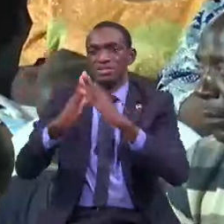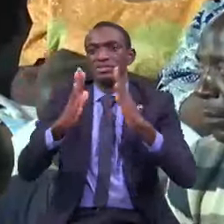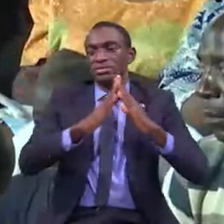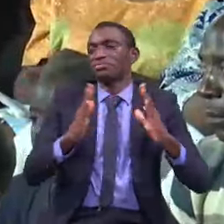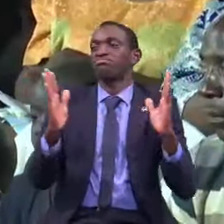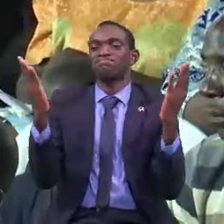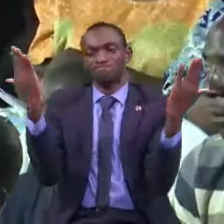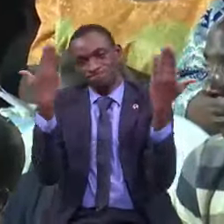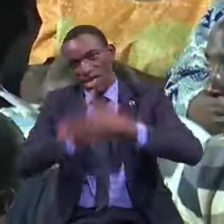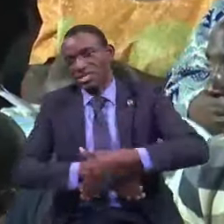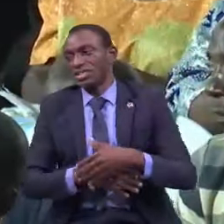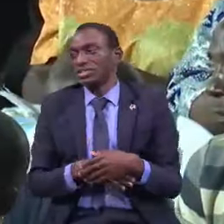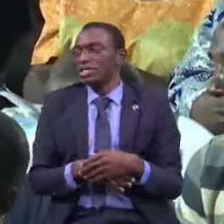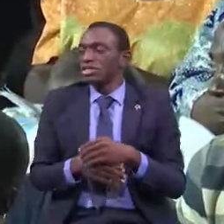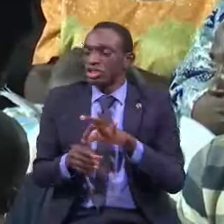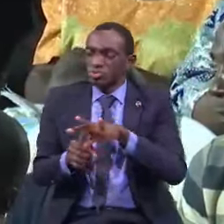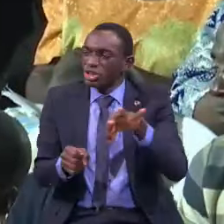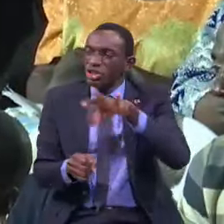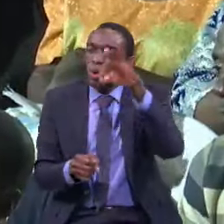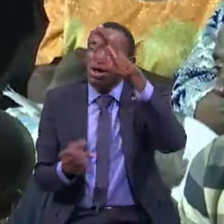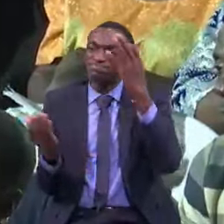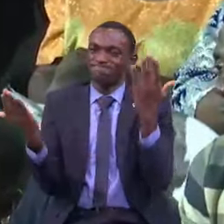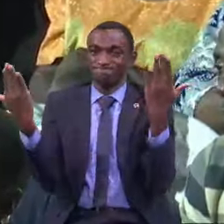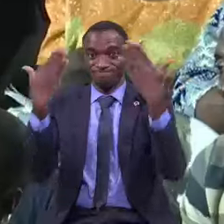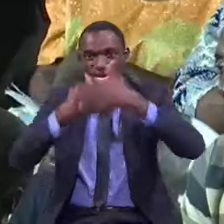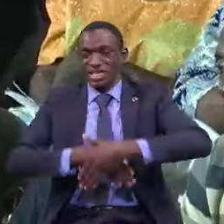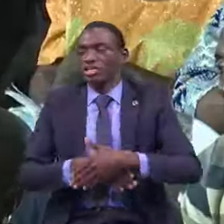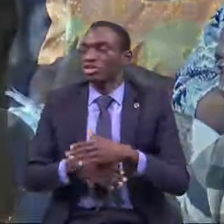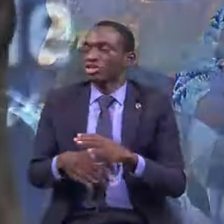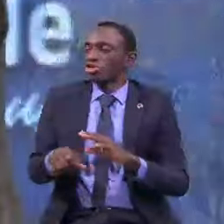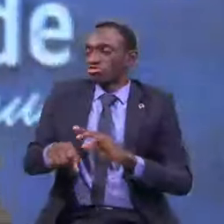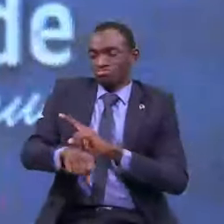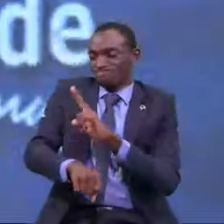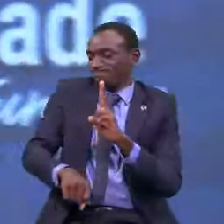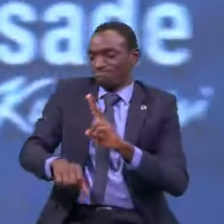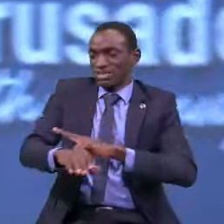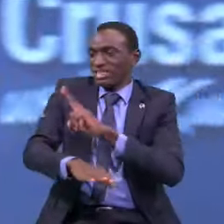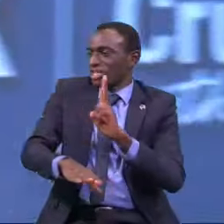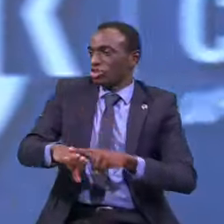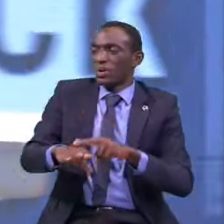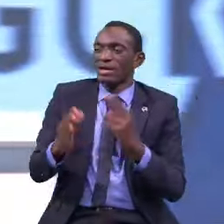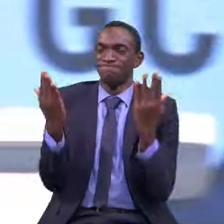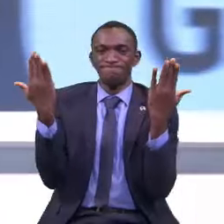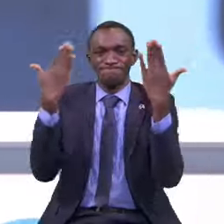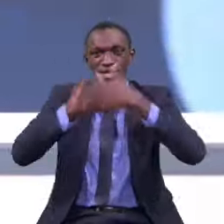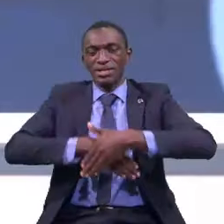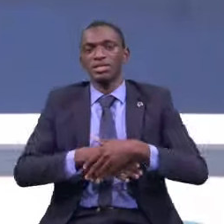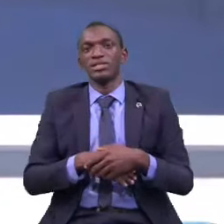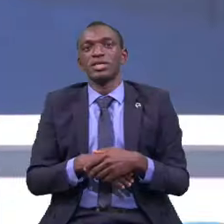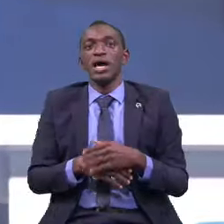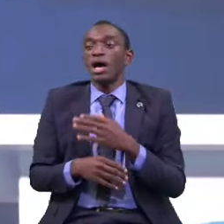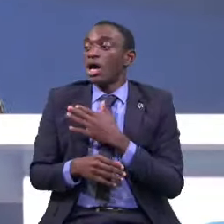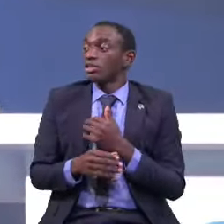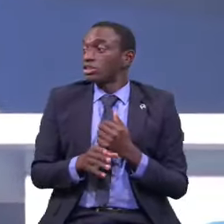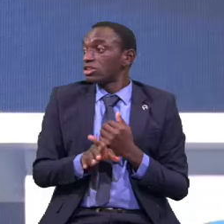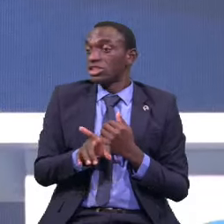Spiritual darkness. Normal, average, natural darkness. They were dark